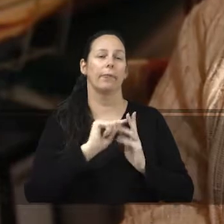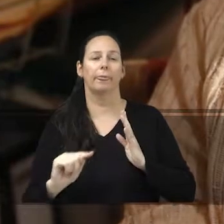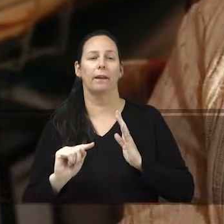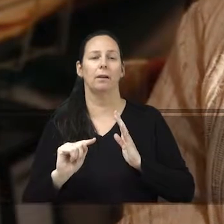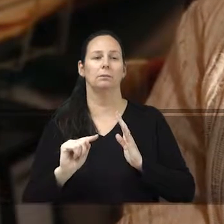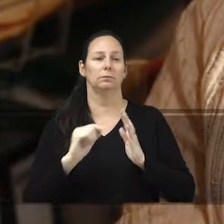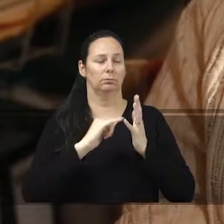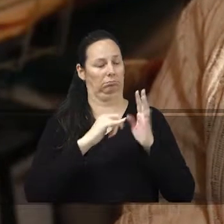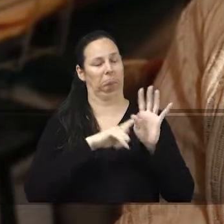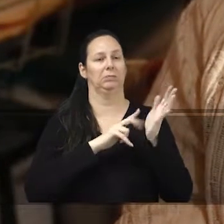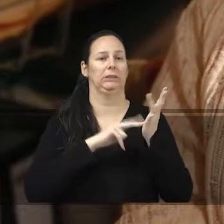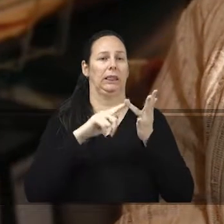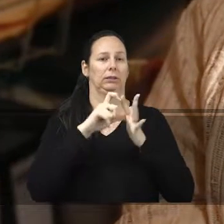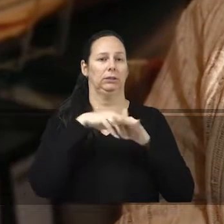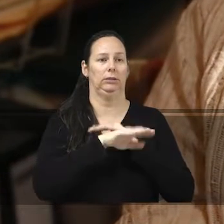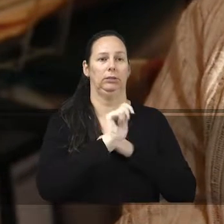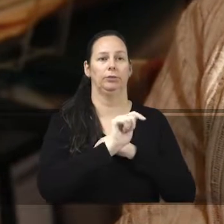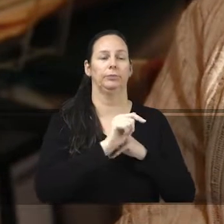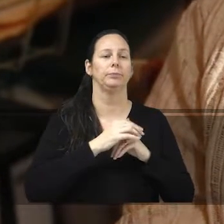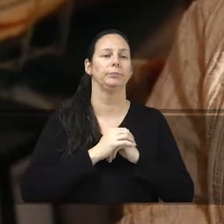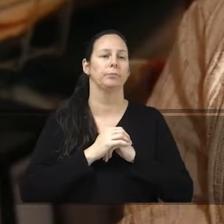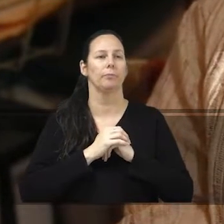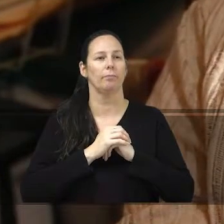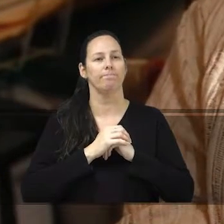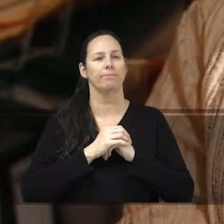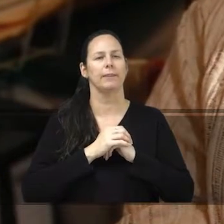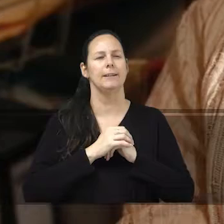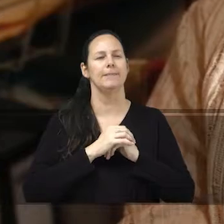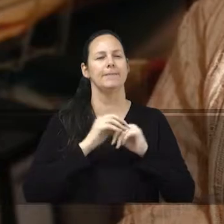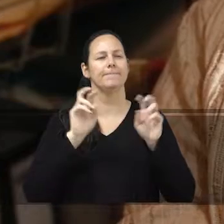Synod was the